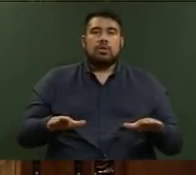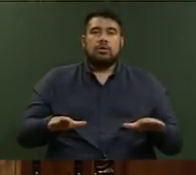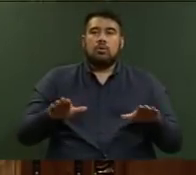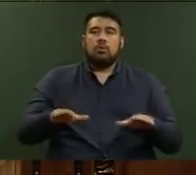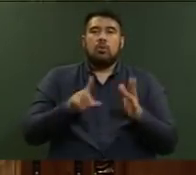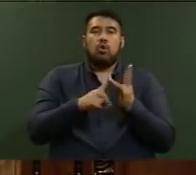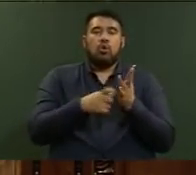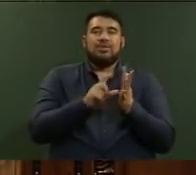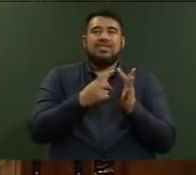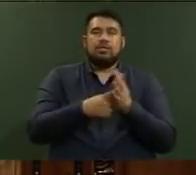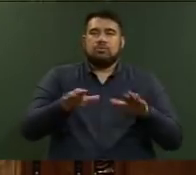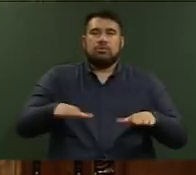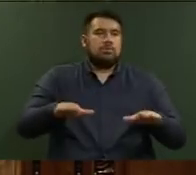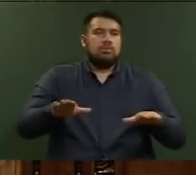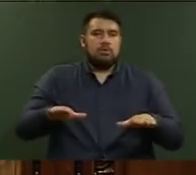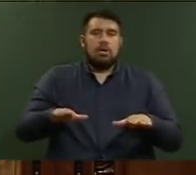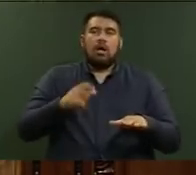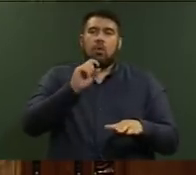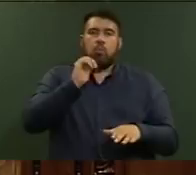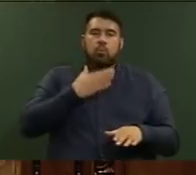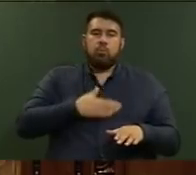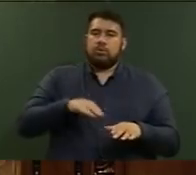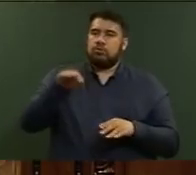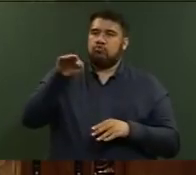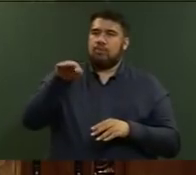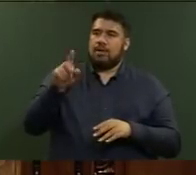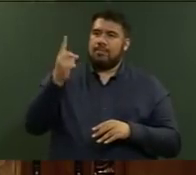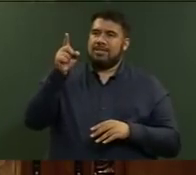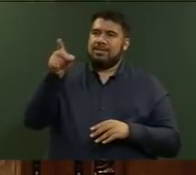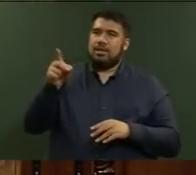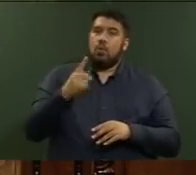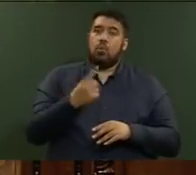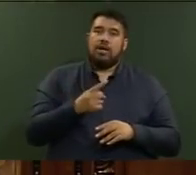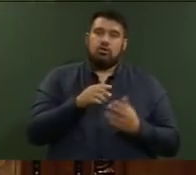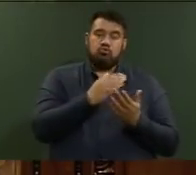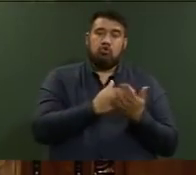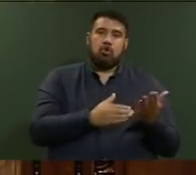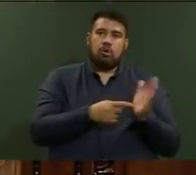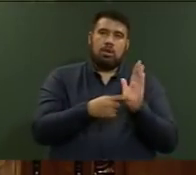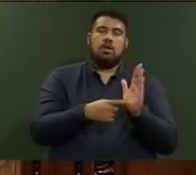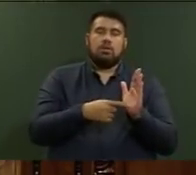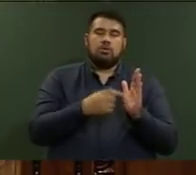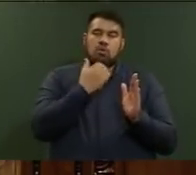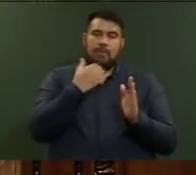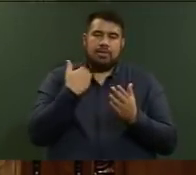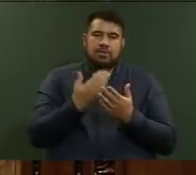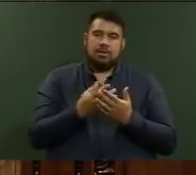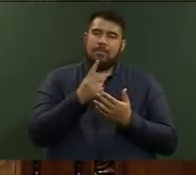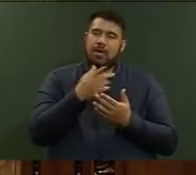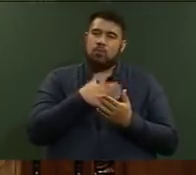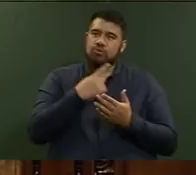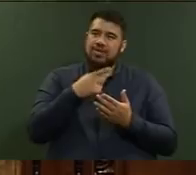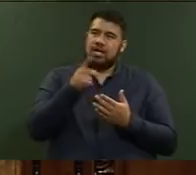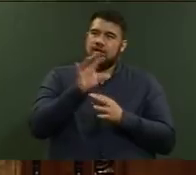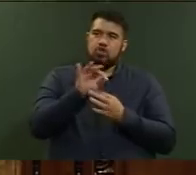remind the minister, and it's a ruling that hasn't been pulled out for a while, and that is that it is not appropriate to